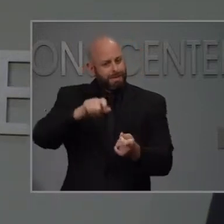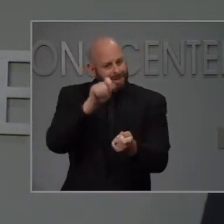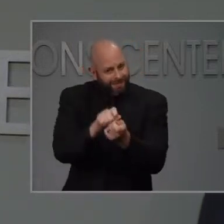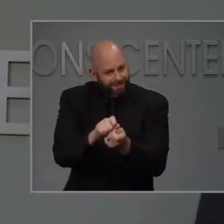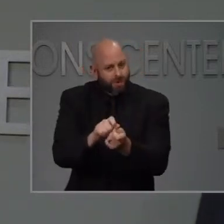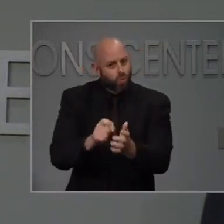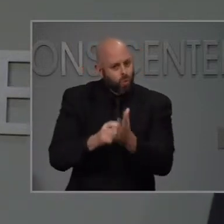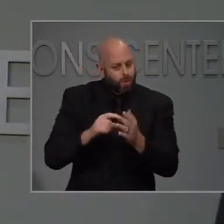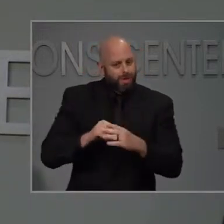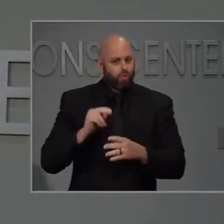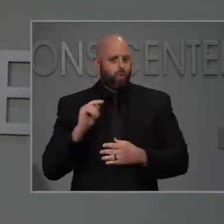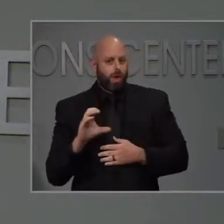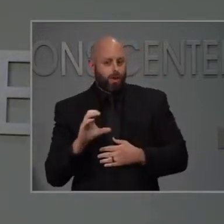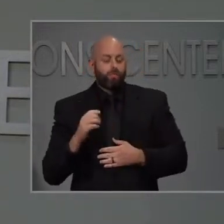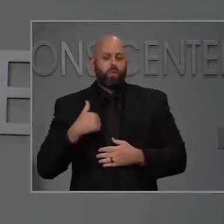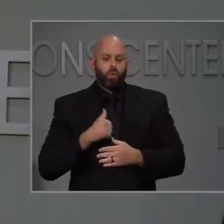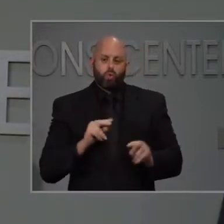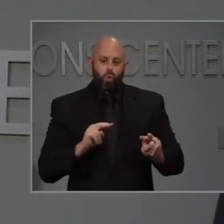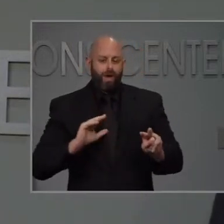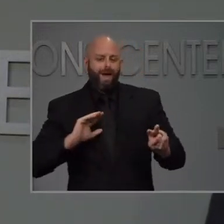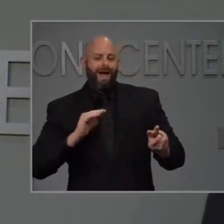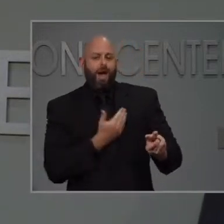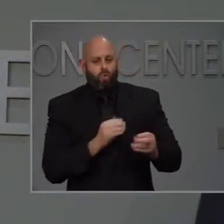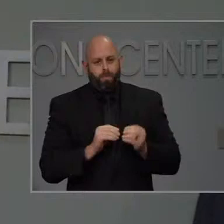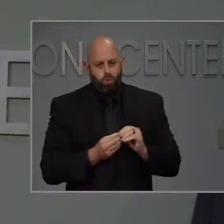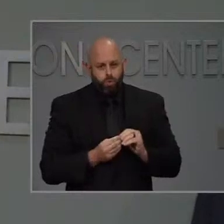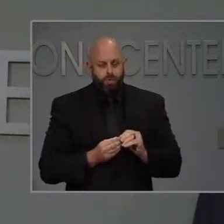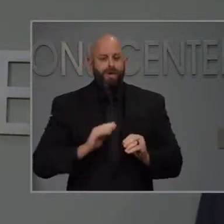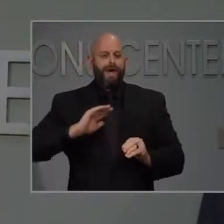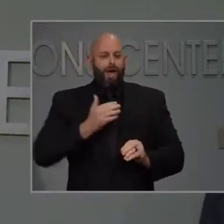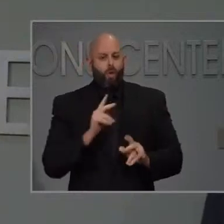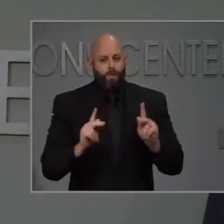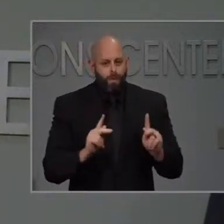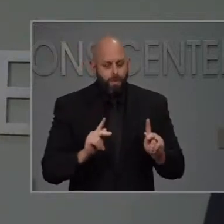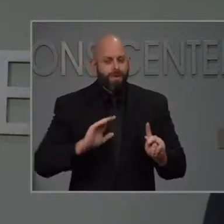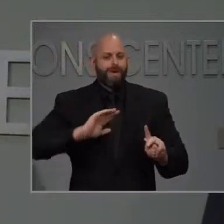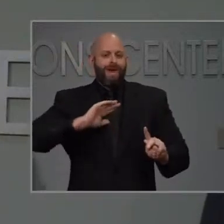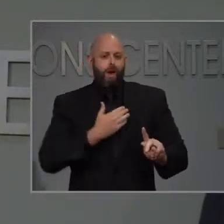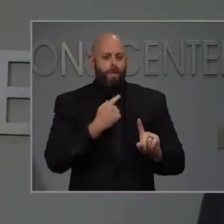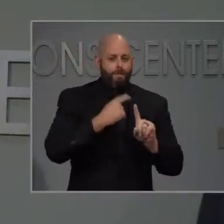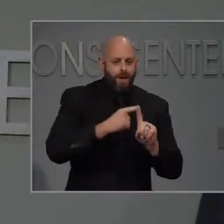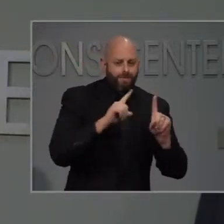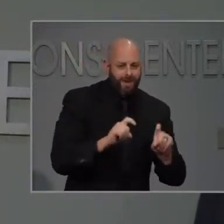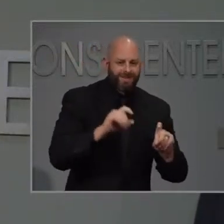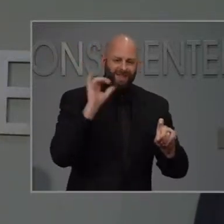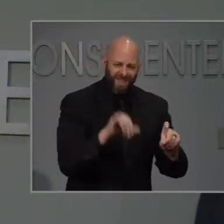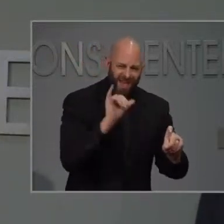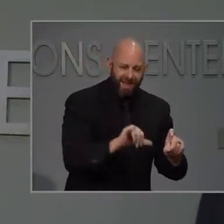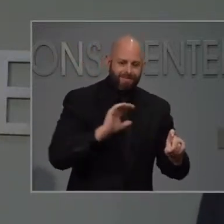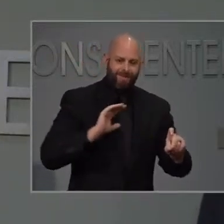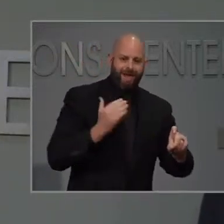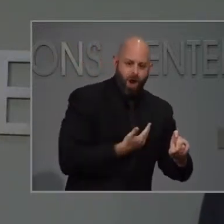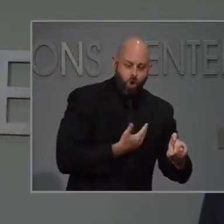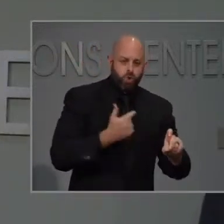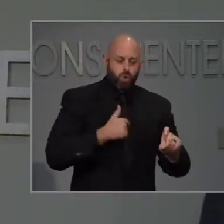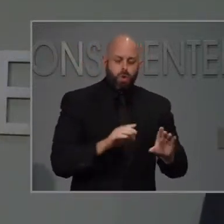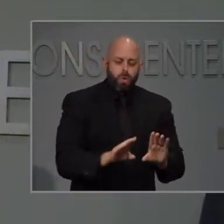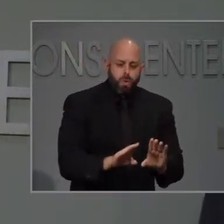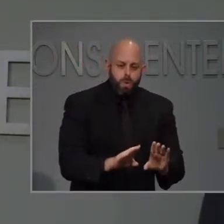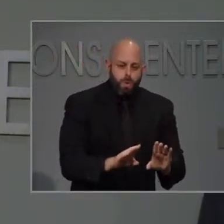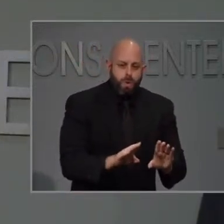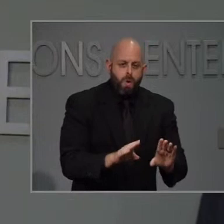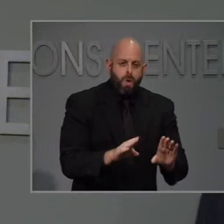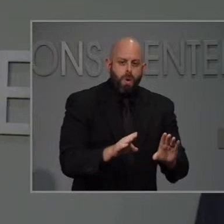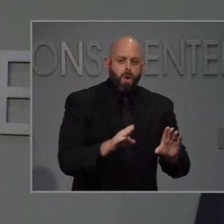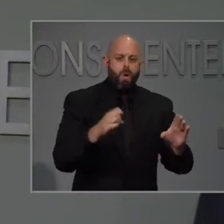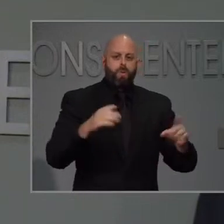terms of our own trends, our own density, and then our own easing of restrictions. And the hard part about